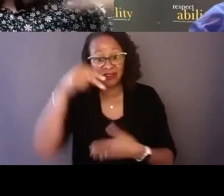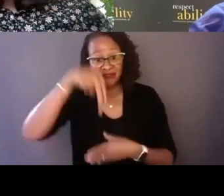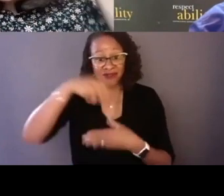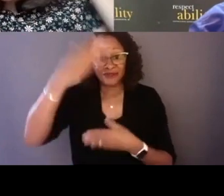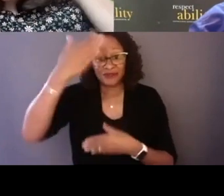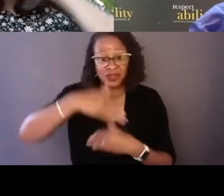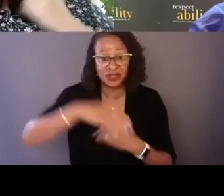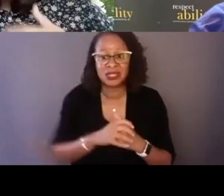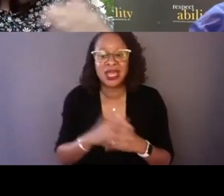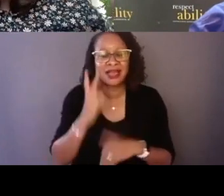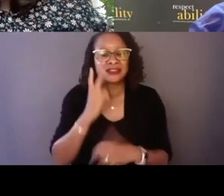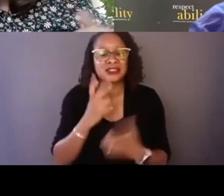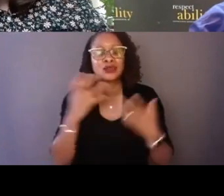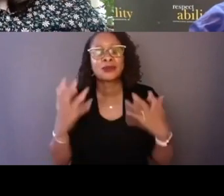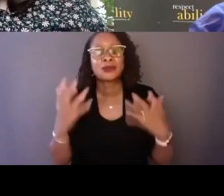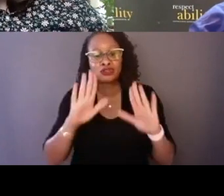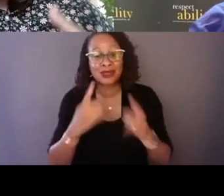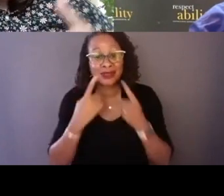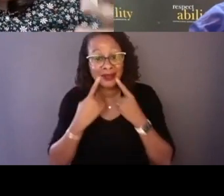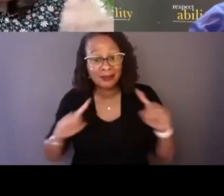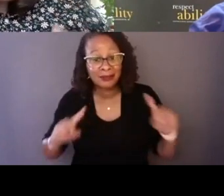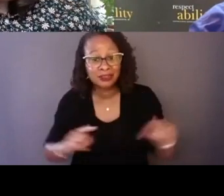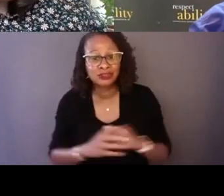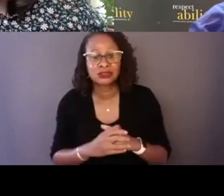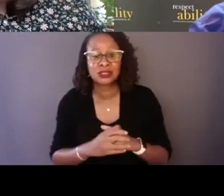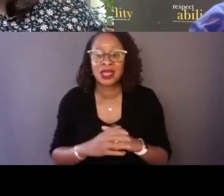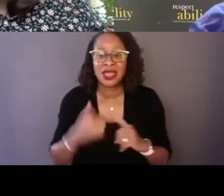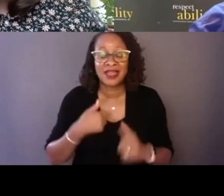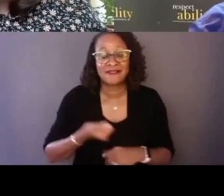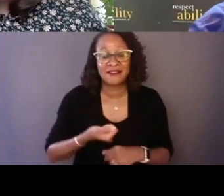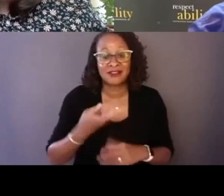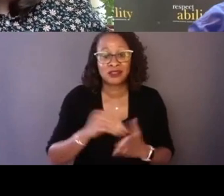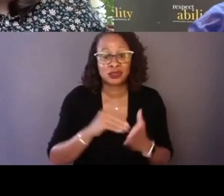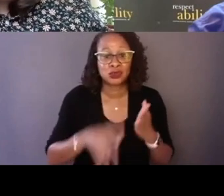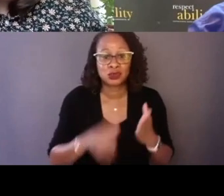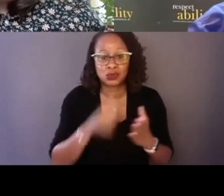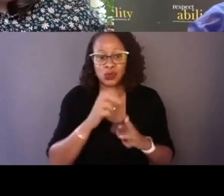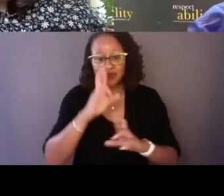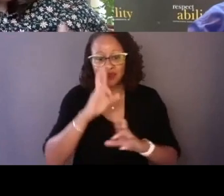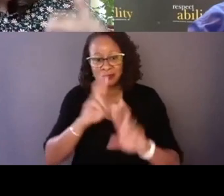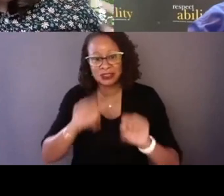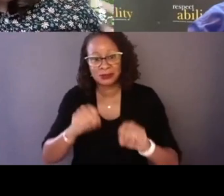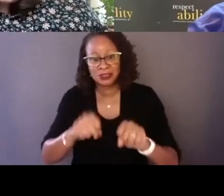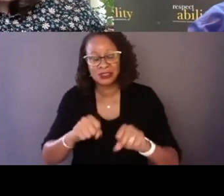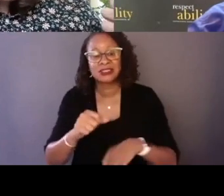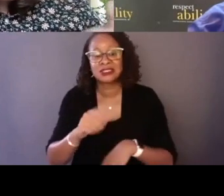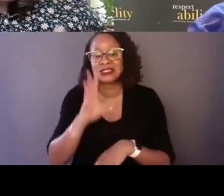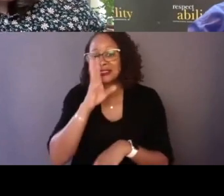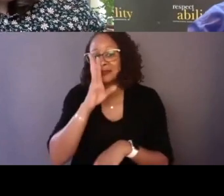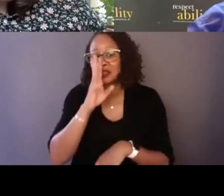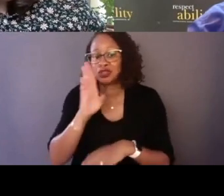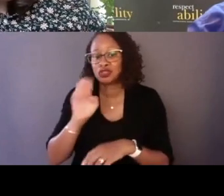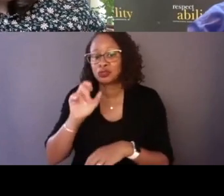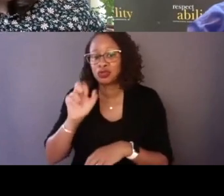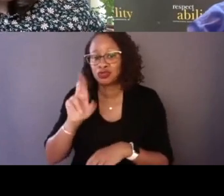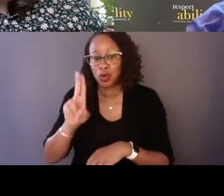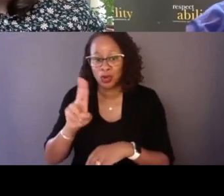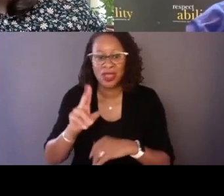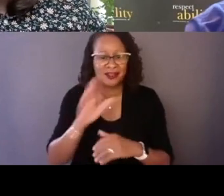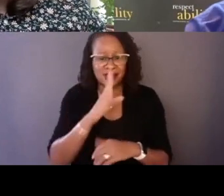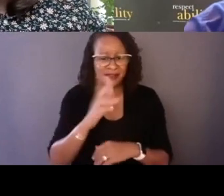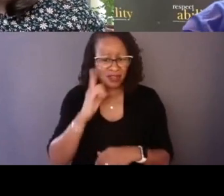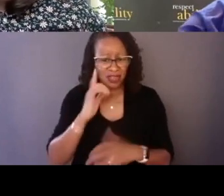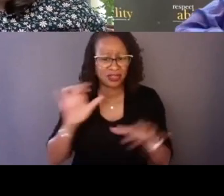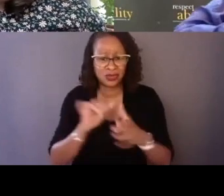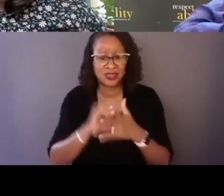I've seen so many great accomplishments. I have a few students who are on Respectability Speakers Bureau who never thought that they would be, doing some of that